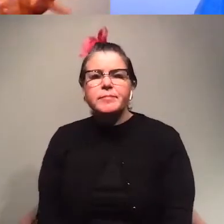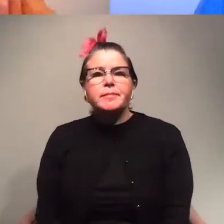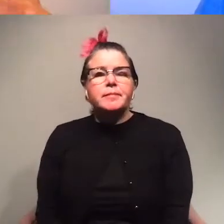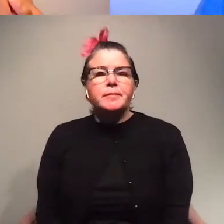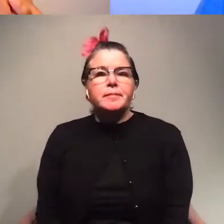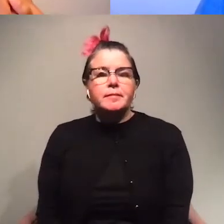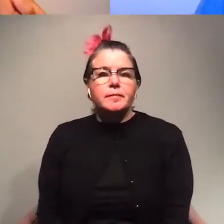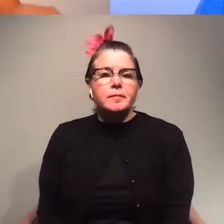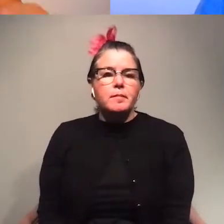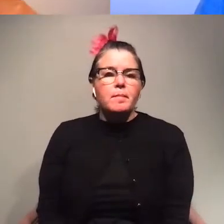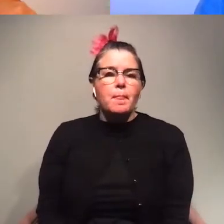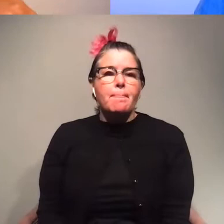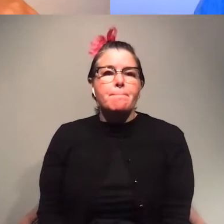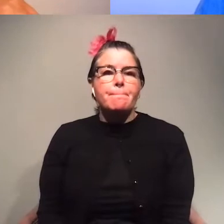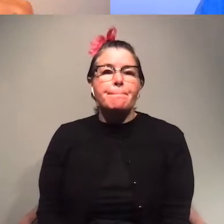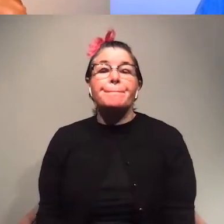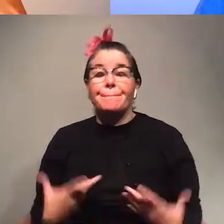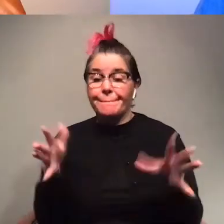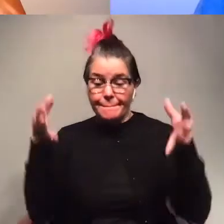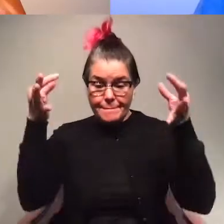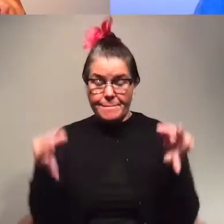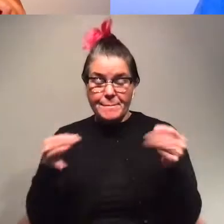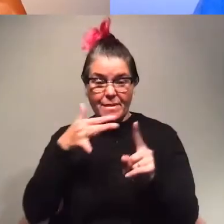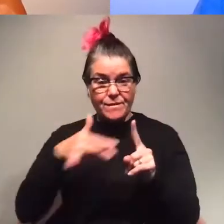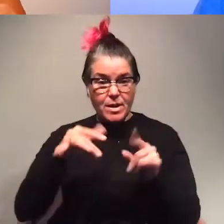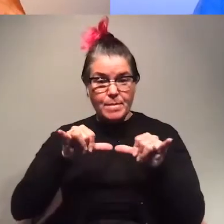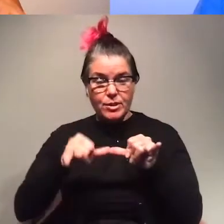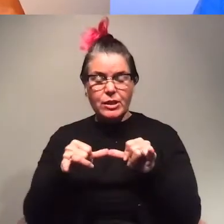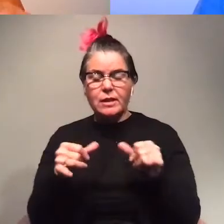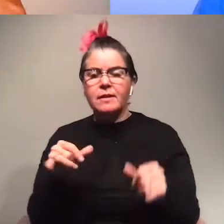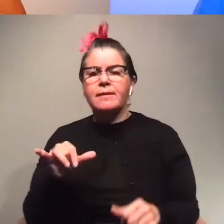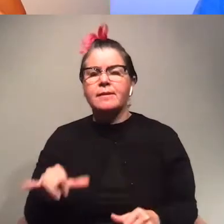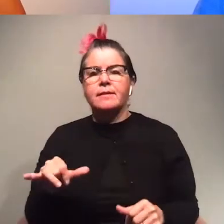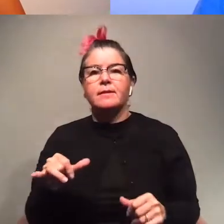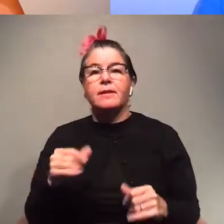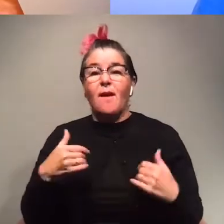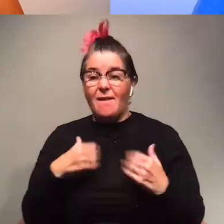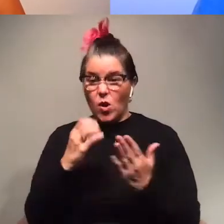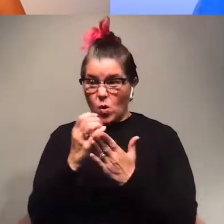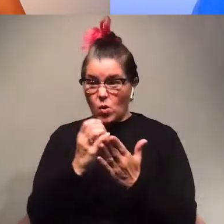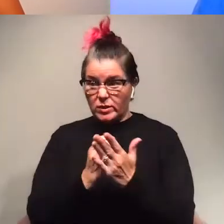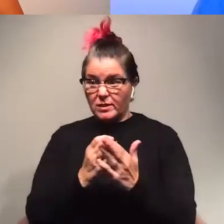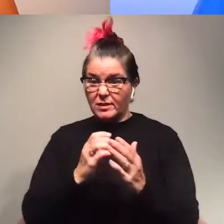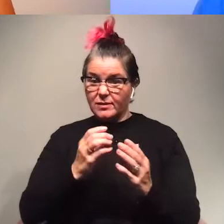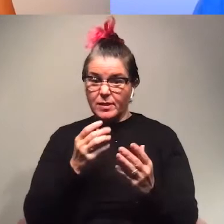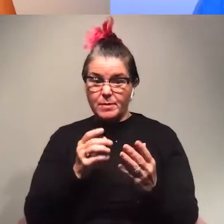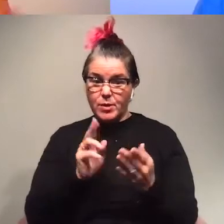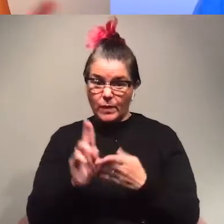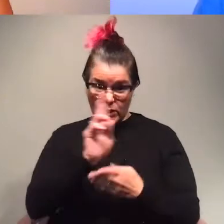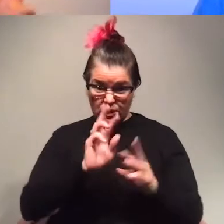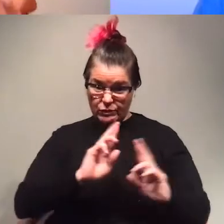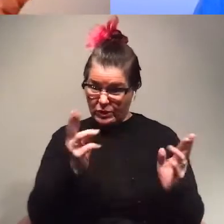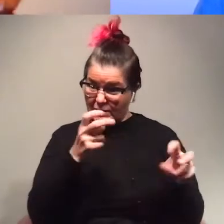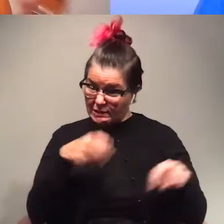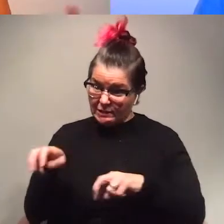So once I decided environmental engineering, it was the question of, do I have the coursework necessary? Because it's very